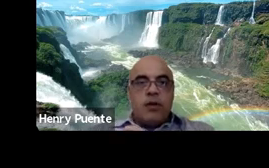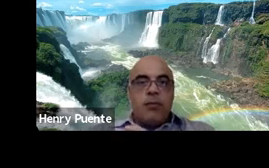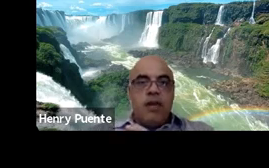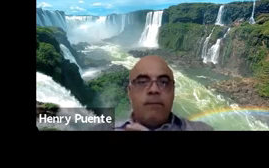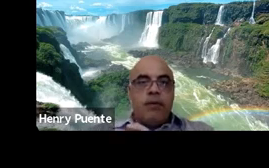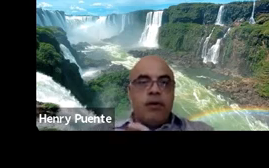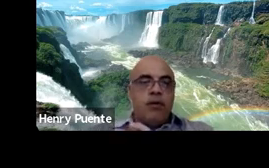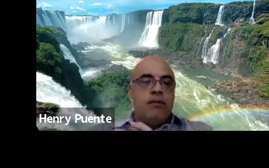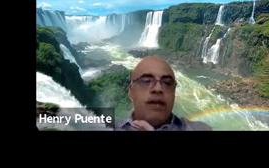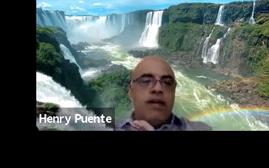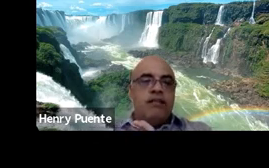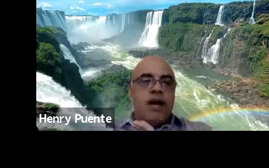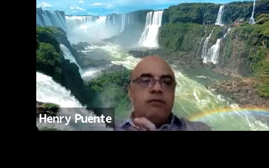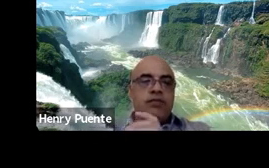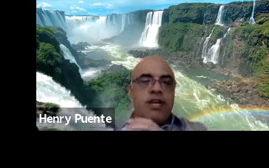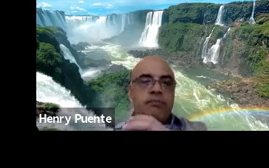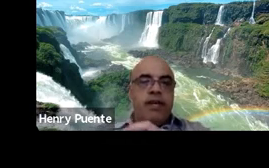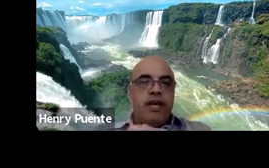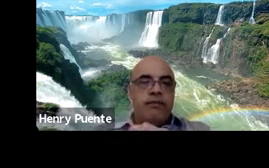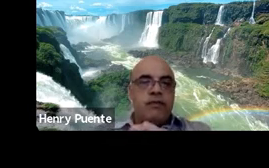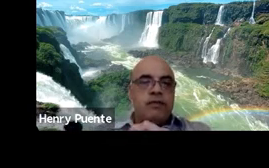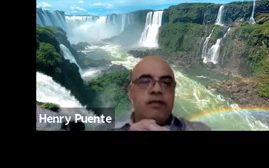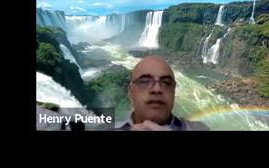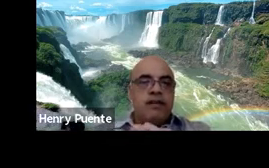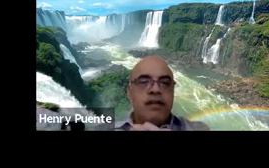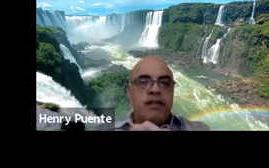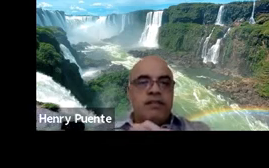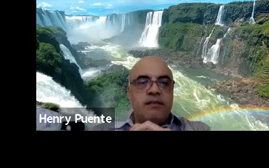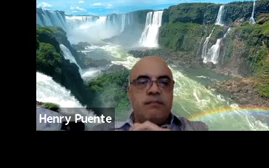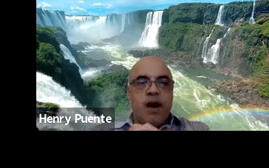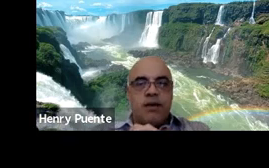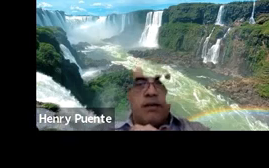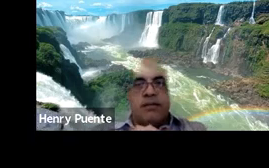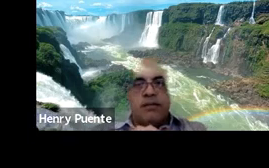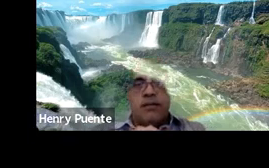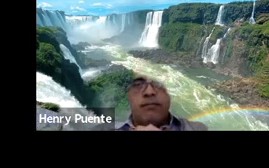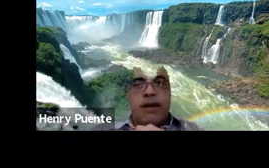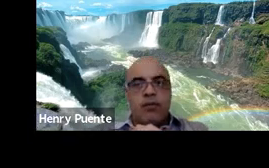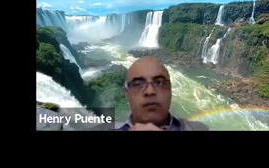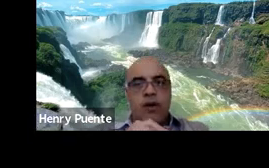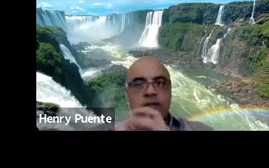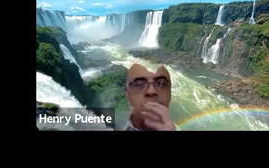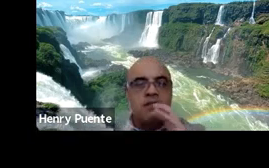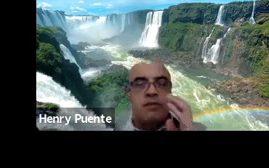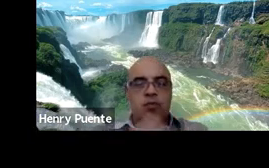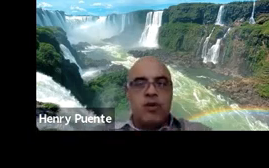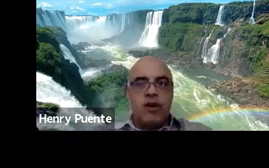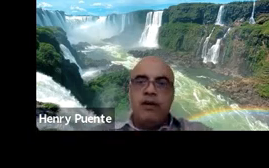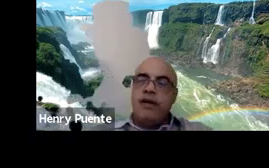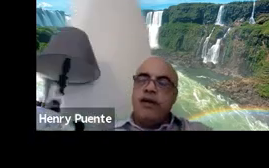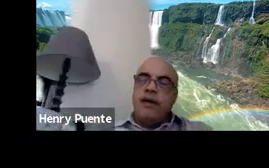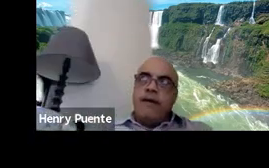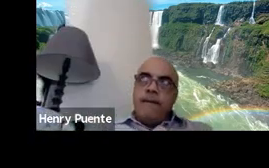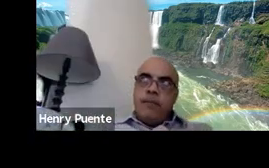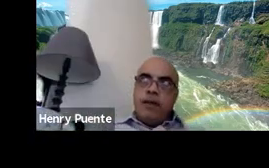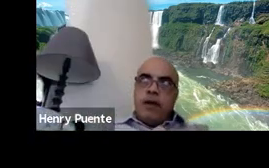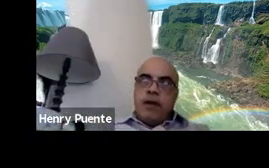And so people may adopt or reject behaviors that they see modeled by role models. And this is